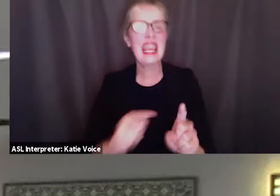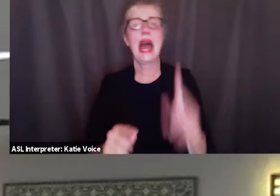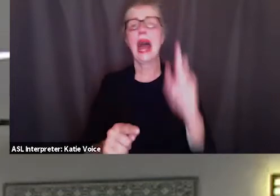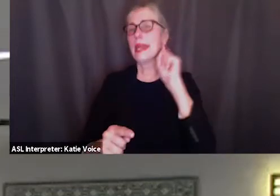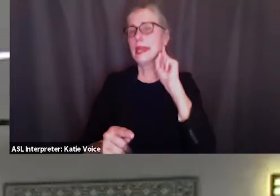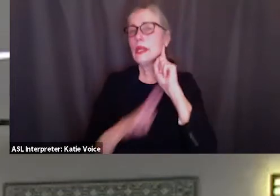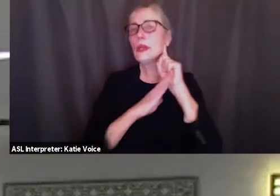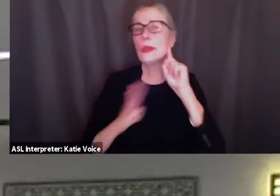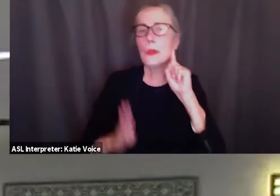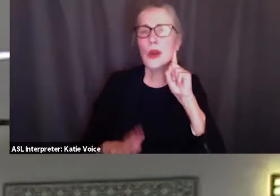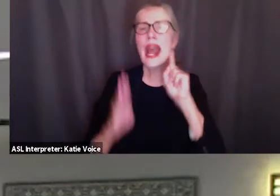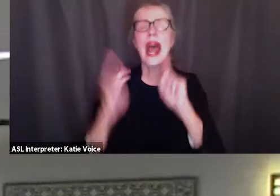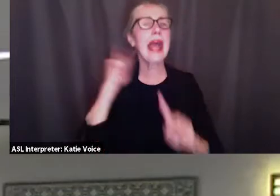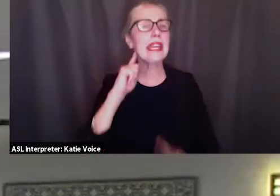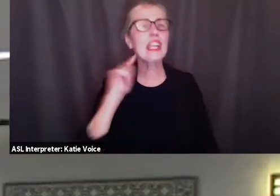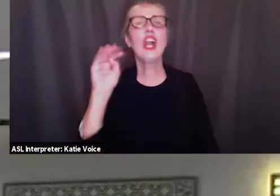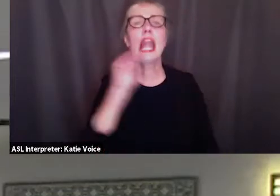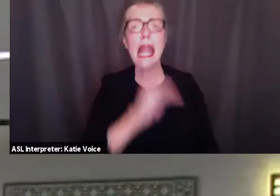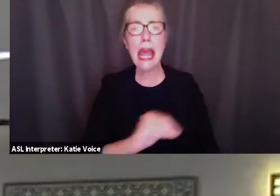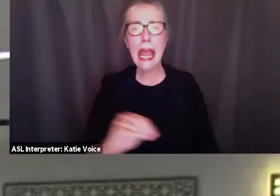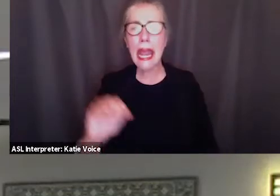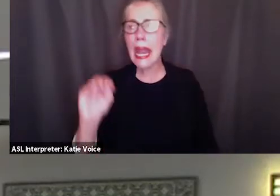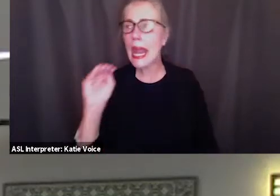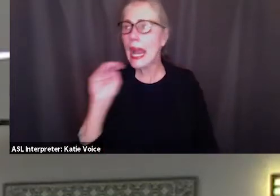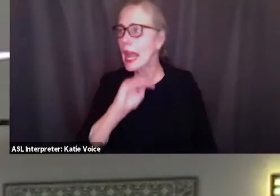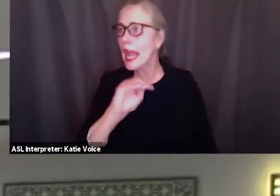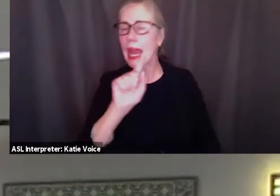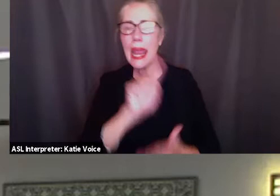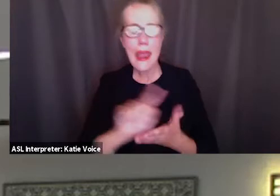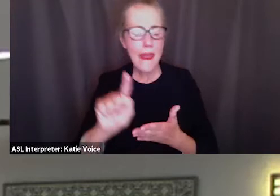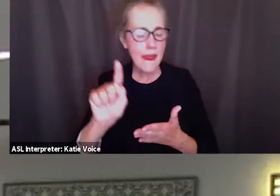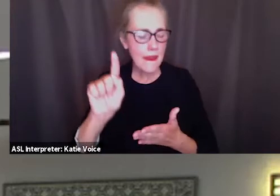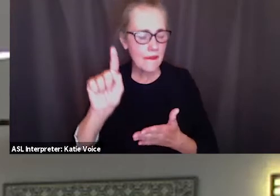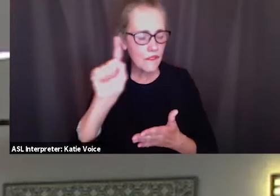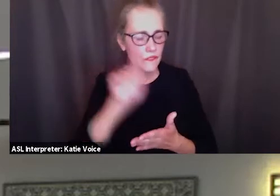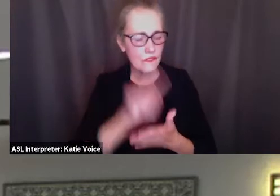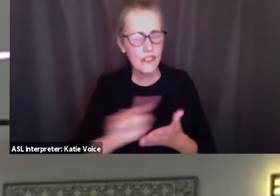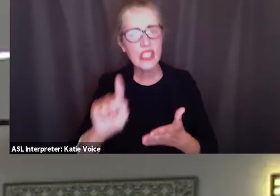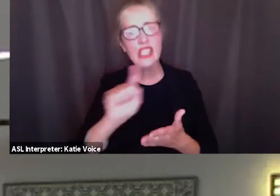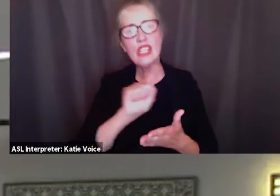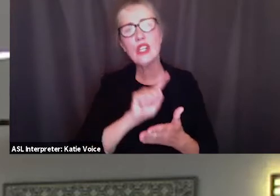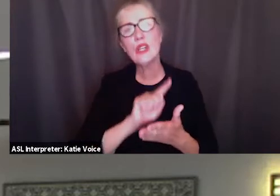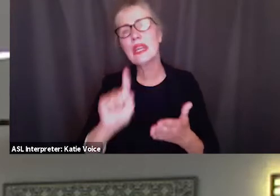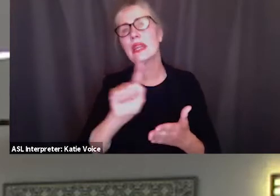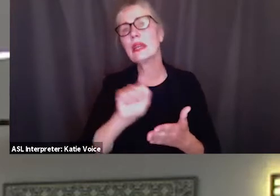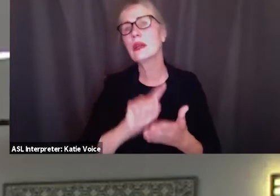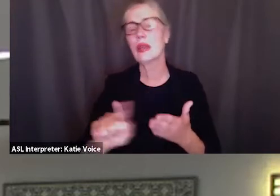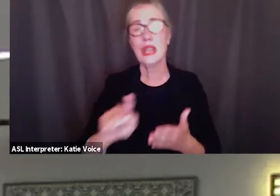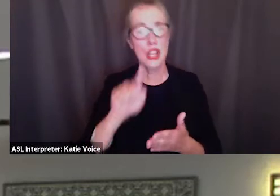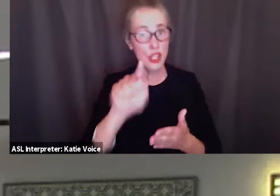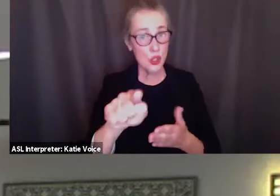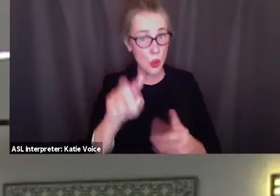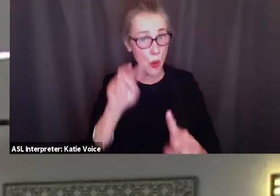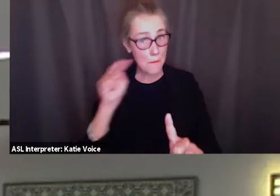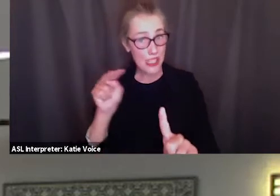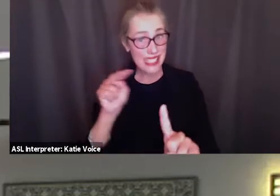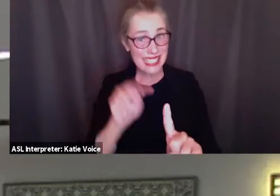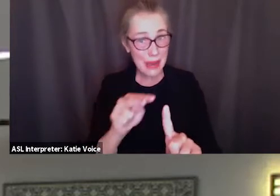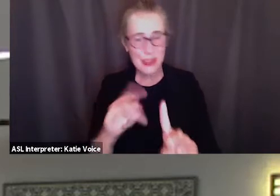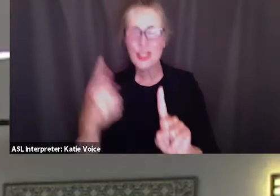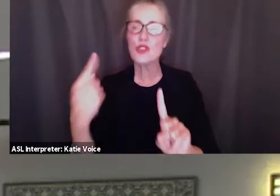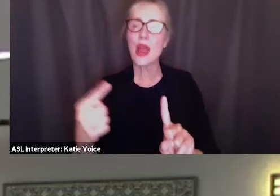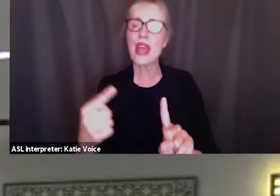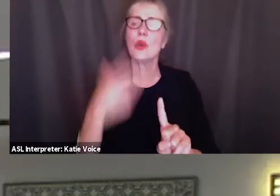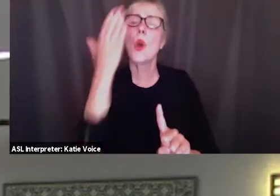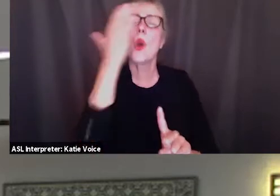hear lying. Every week I hear lies and lies and lies, and it's the perception that you want to give the public.